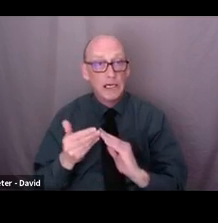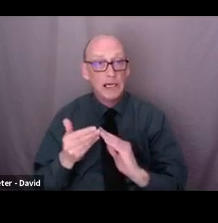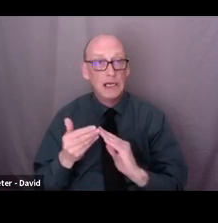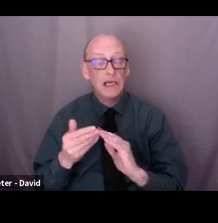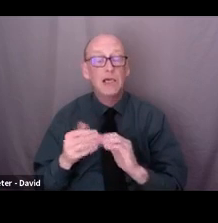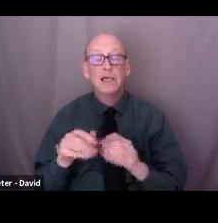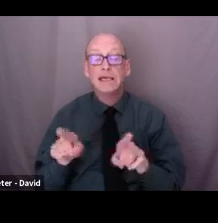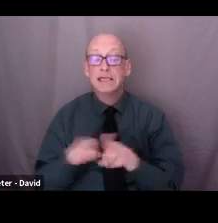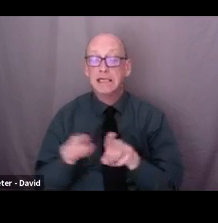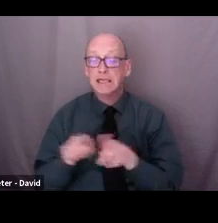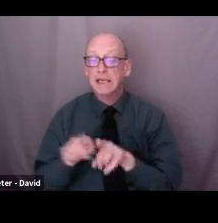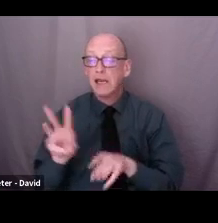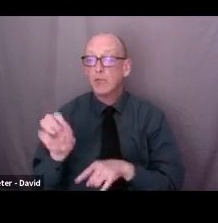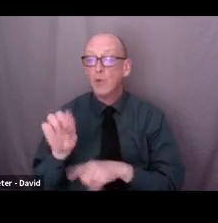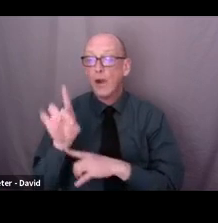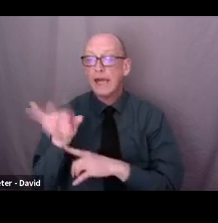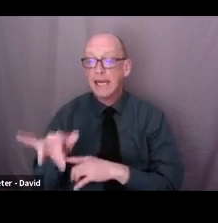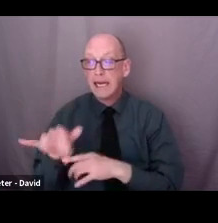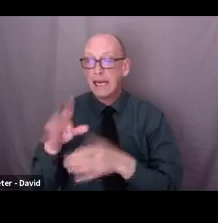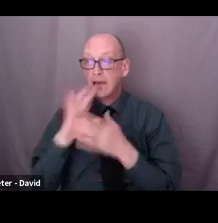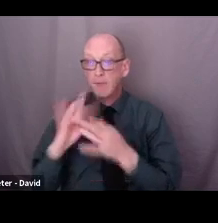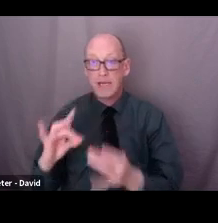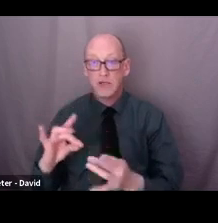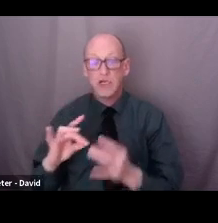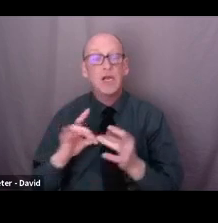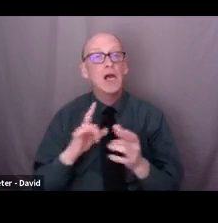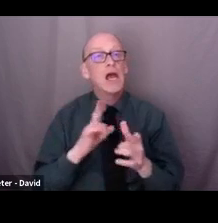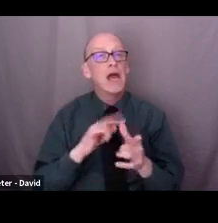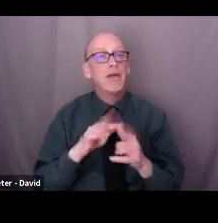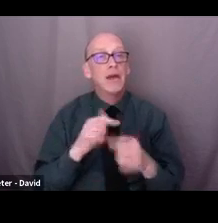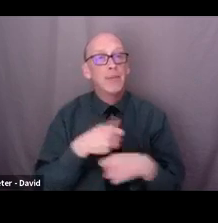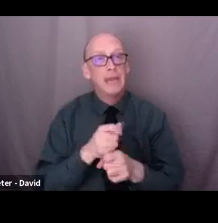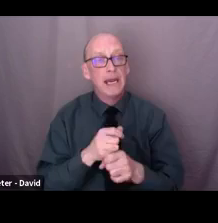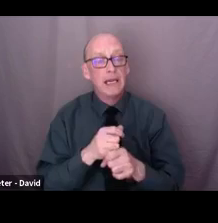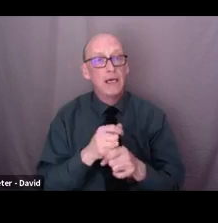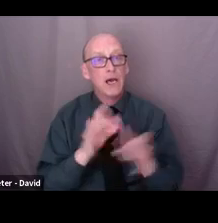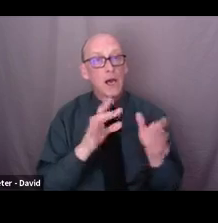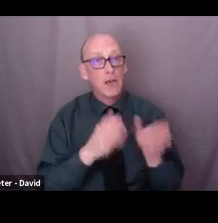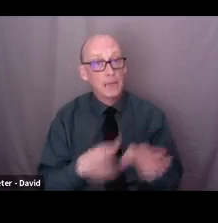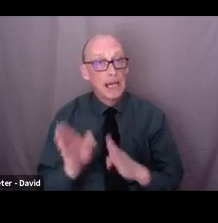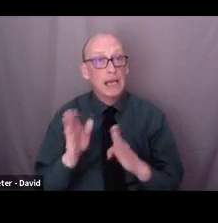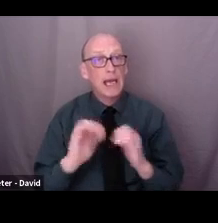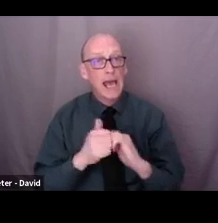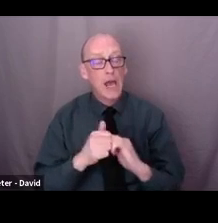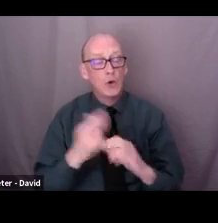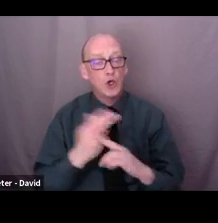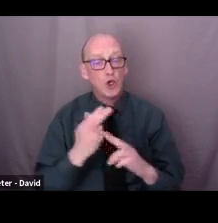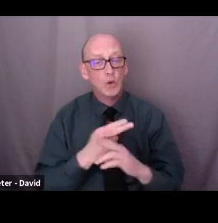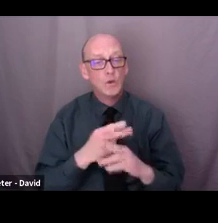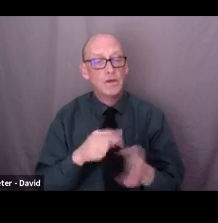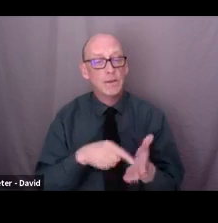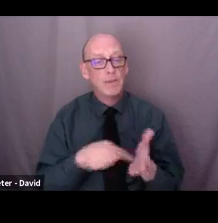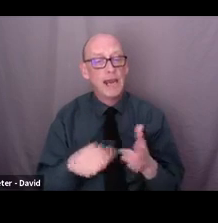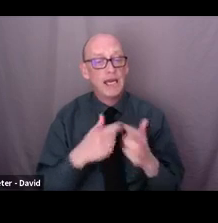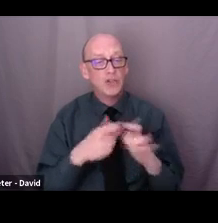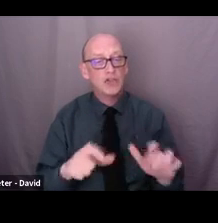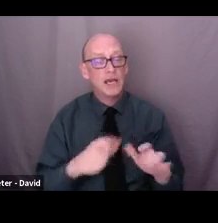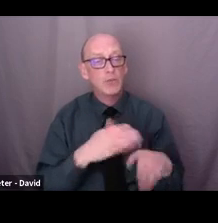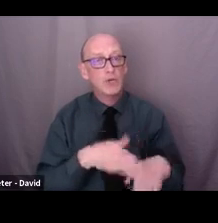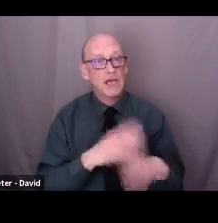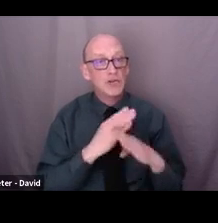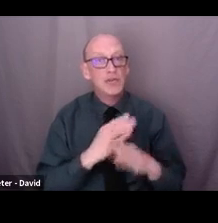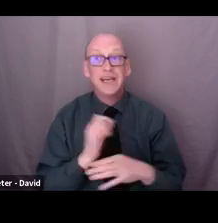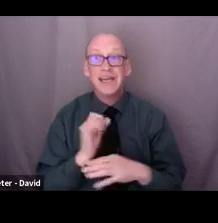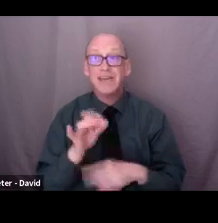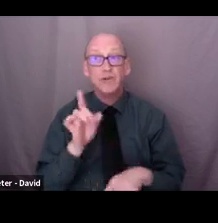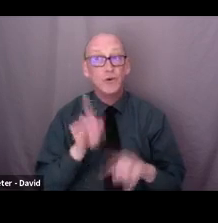mentioned, to make that plan for how you're going to utilize that Paycheck Protection Program. But what about if you were closed out? What if you couldn't even